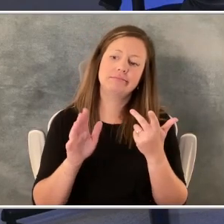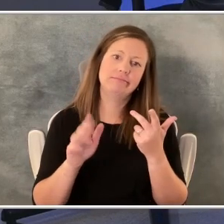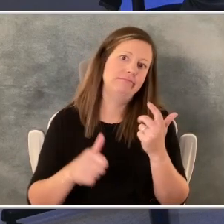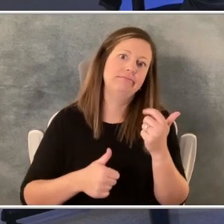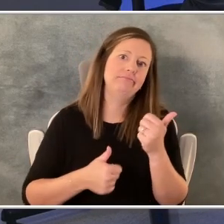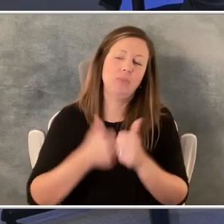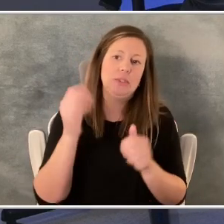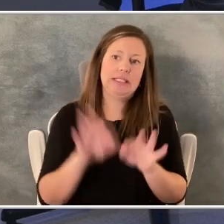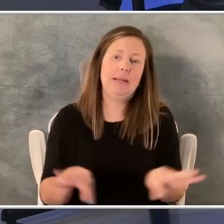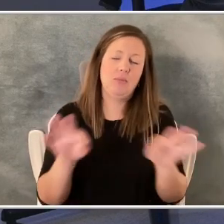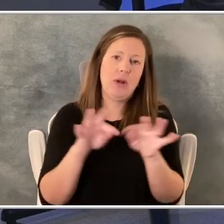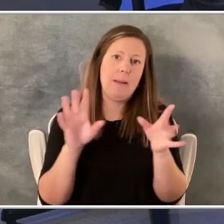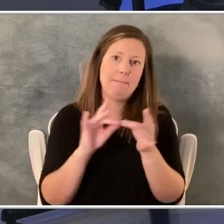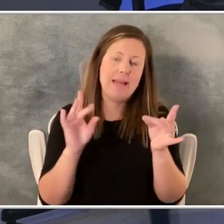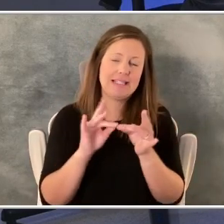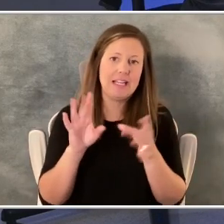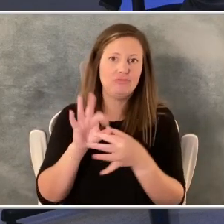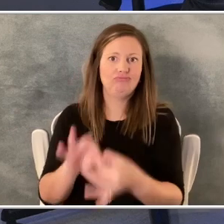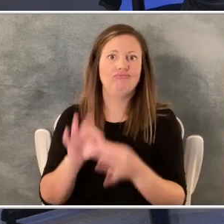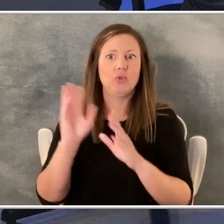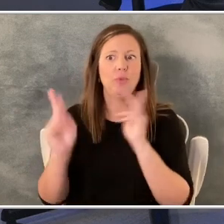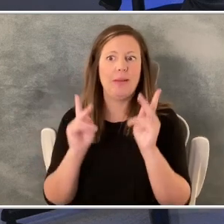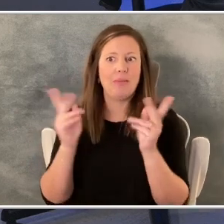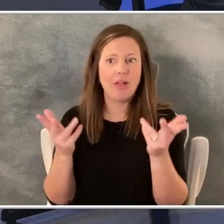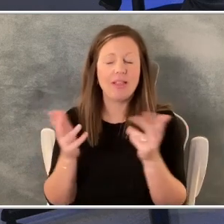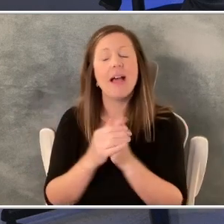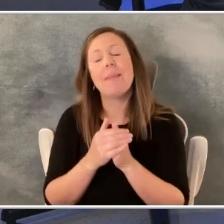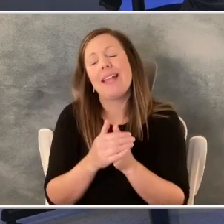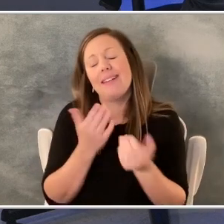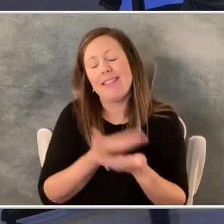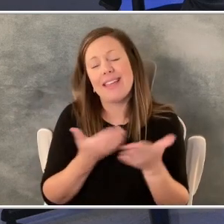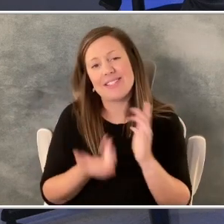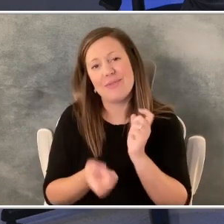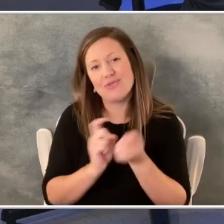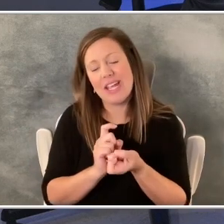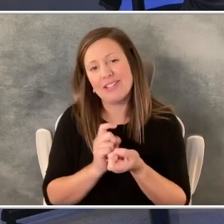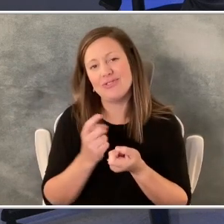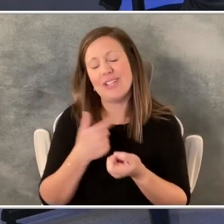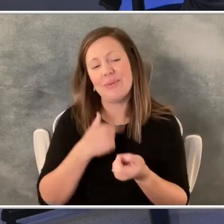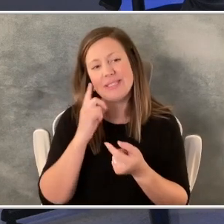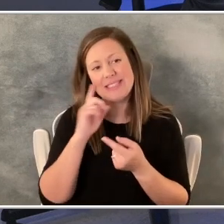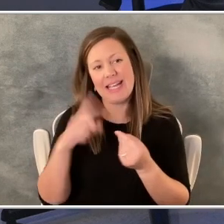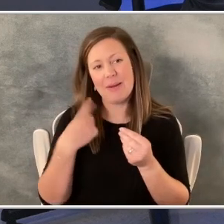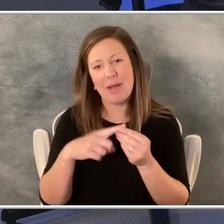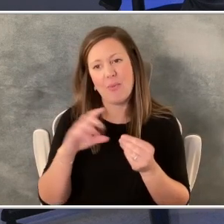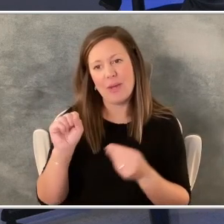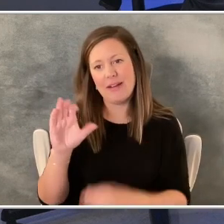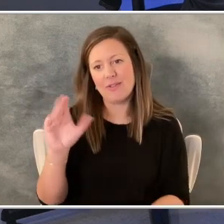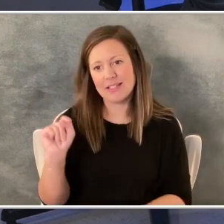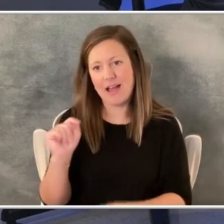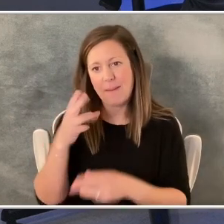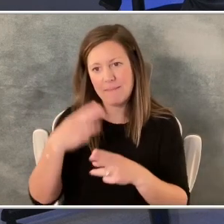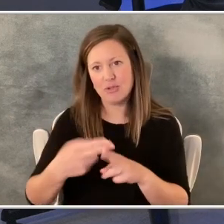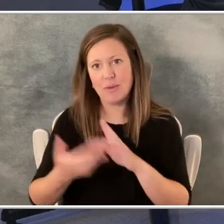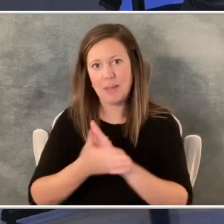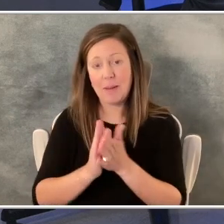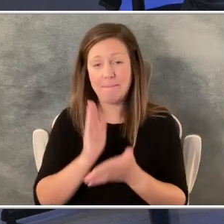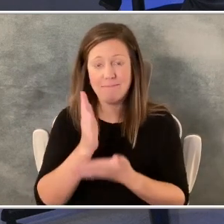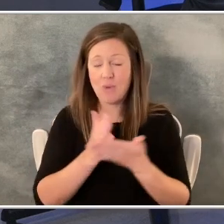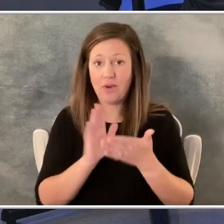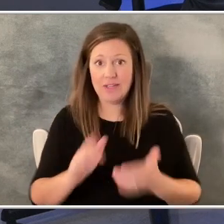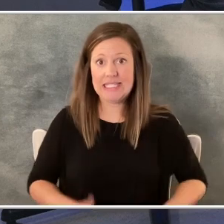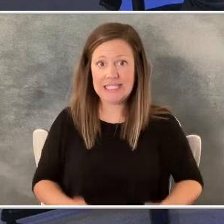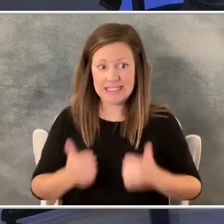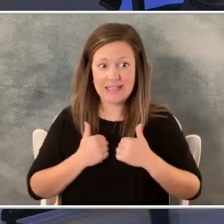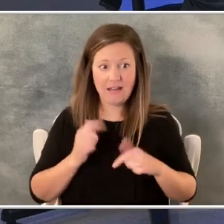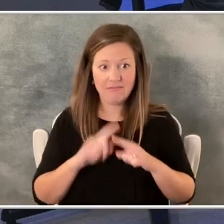health and smoking? And especially, I mean, things have changed. I was just thinking what Scott mentioned, just that it became part of a lifestyle, but it was, and the Surgeon General,